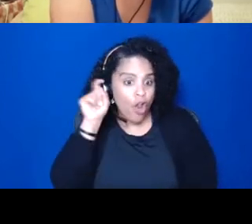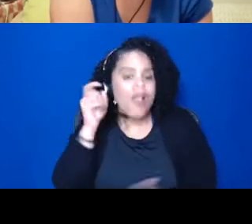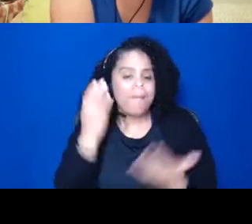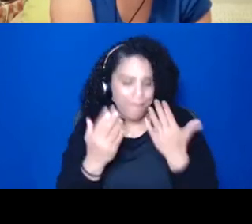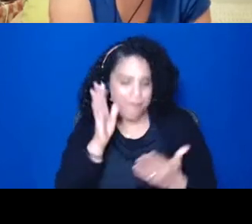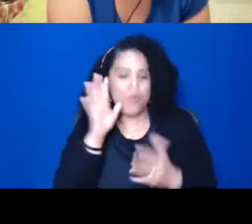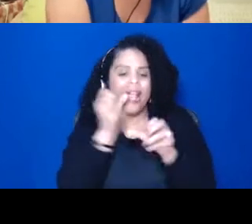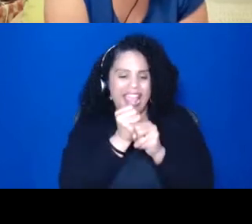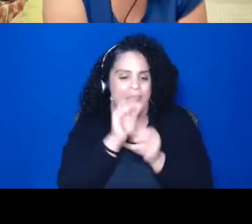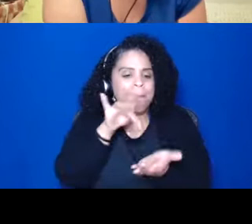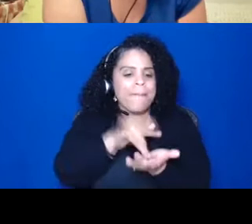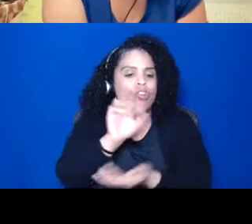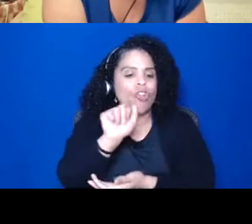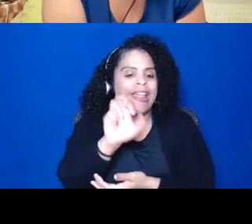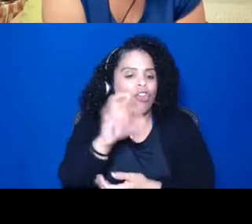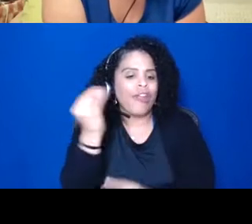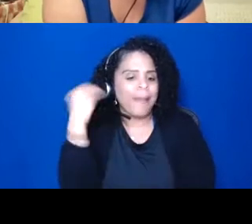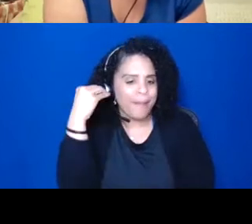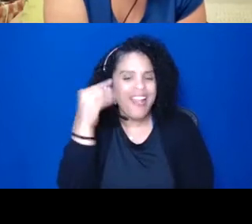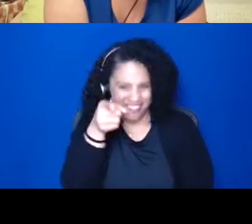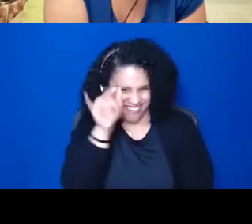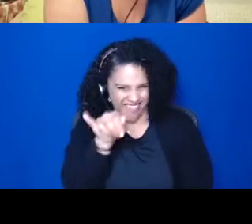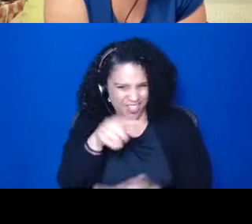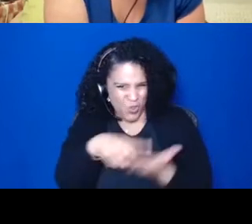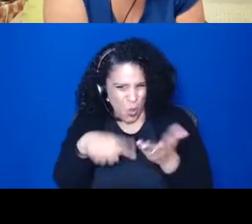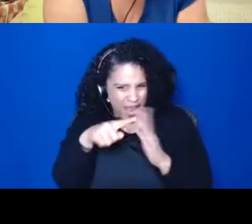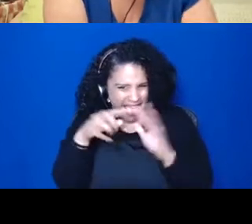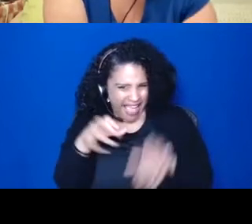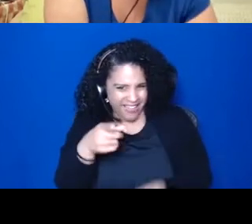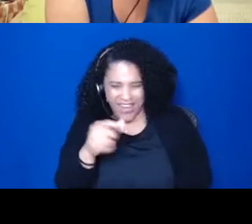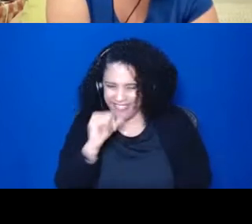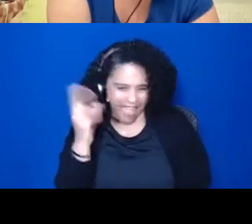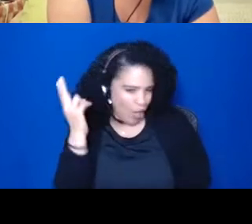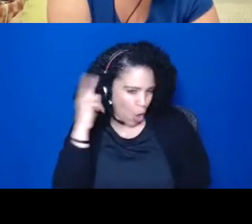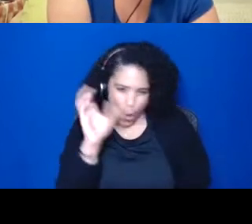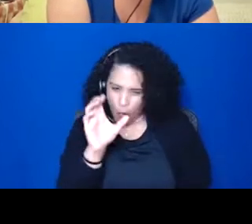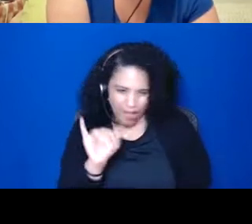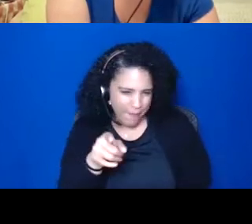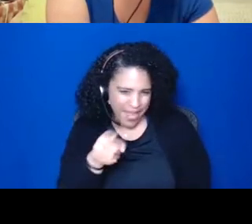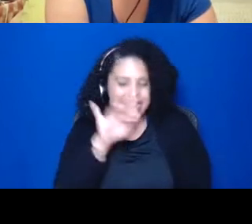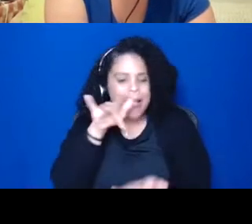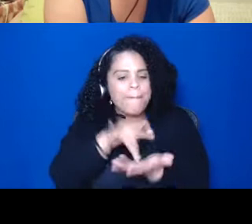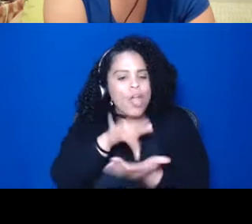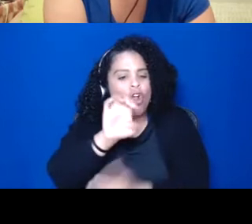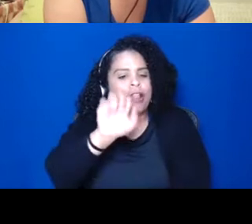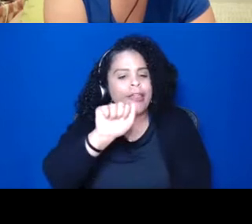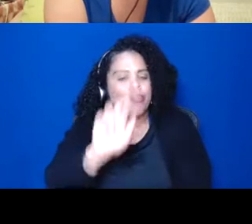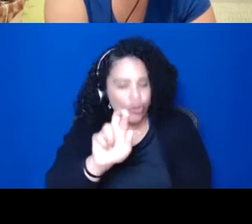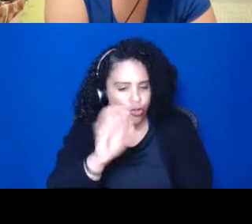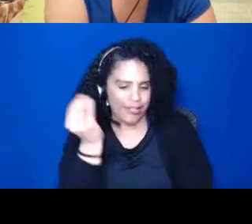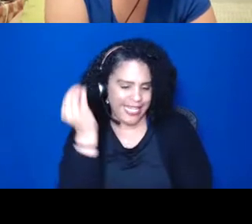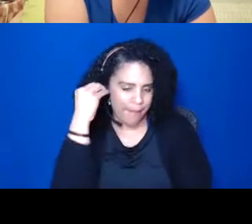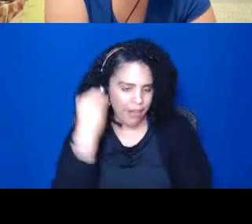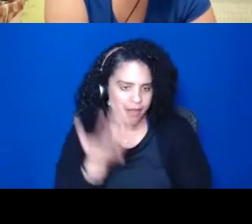ear implant. So that's what she's having activated here. It's not actually a cochlear implant. It's a middle ear implant.